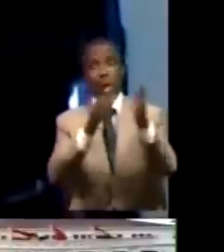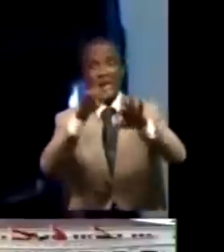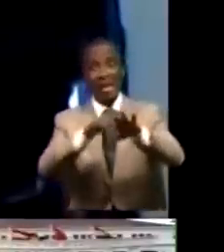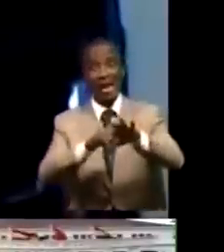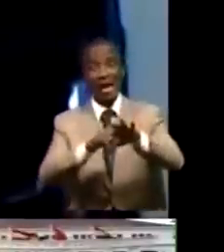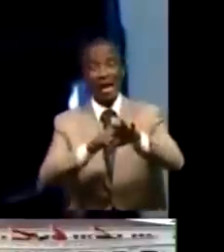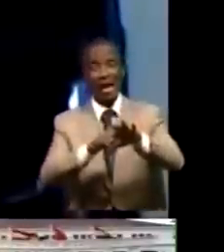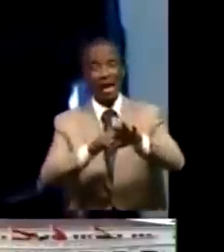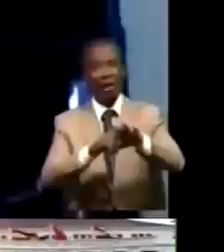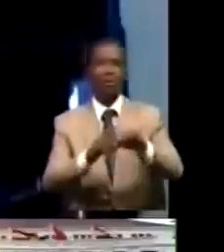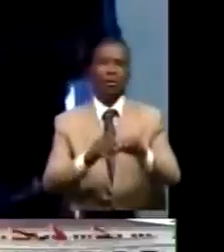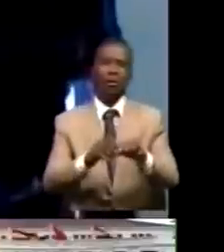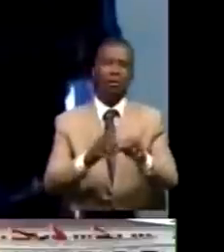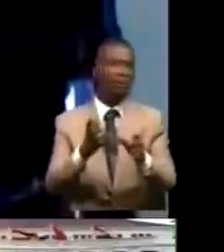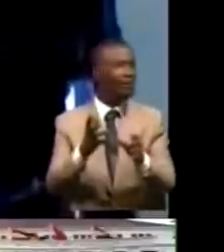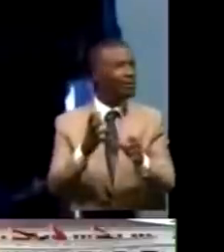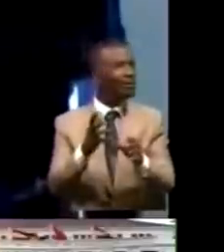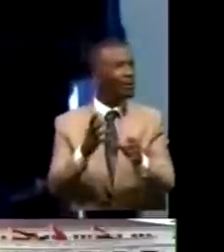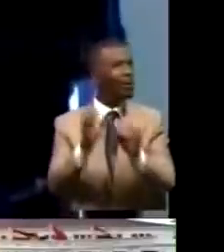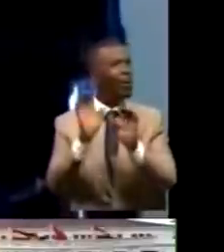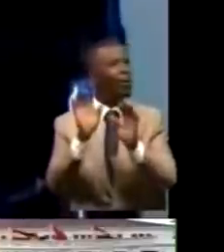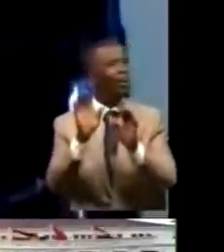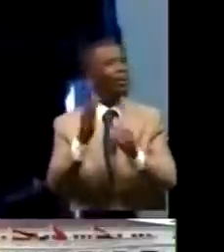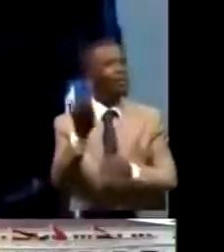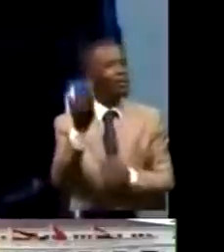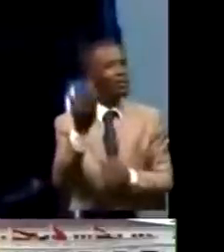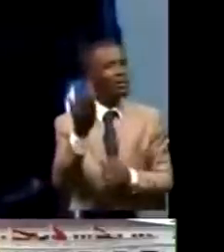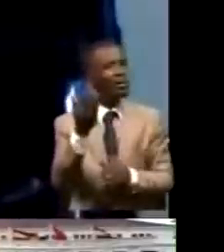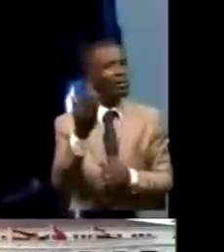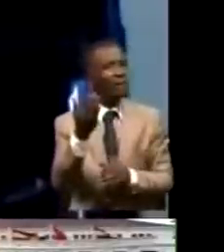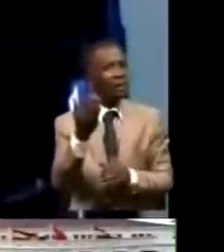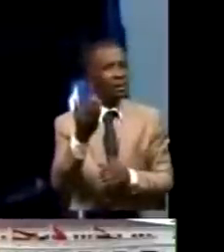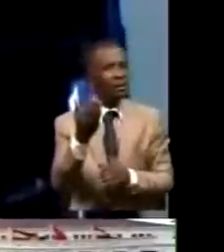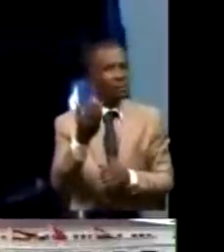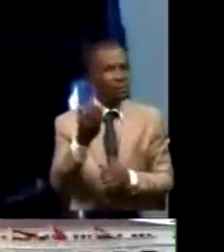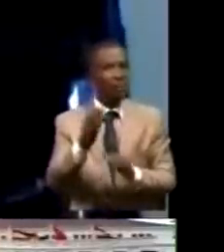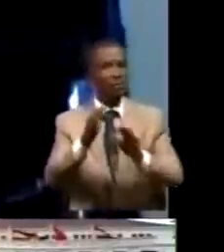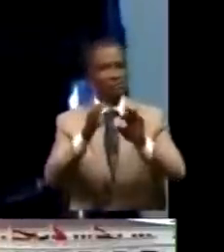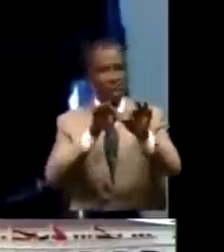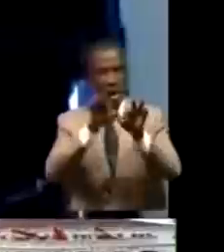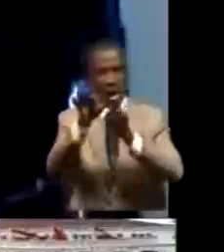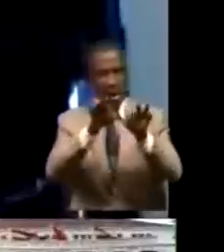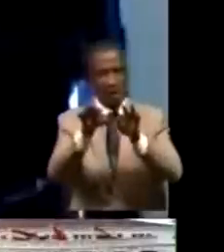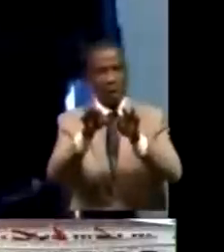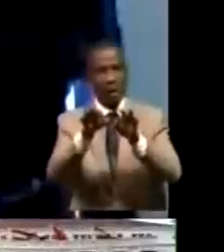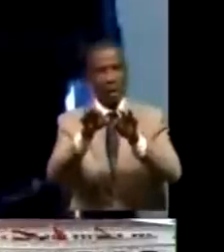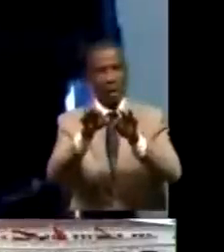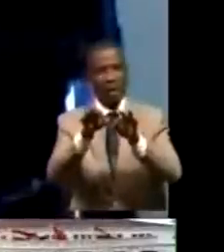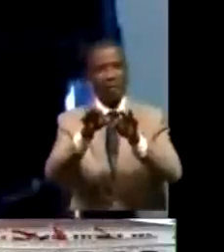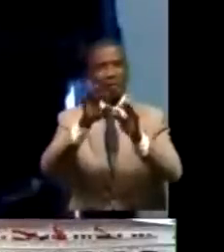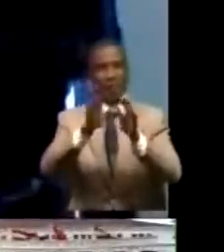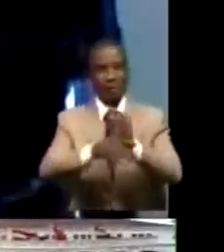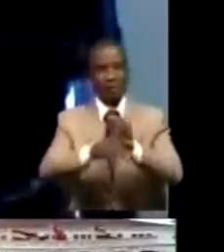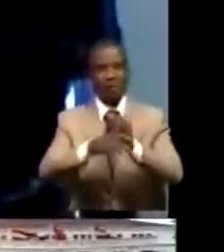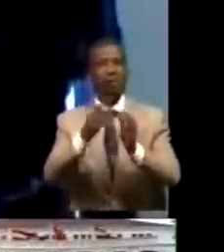You have a situation where Mr. Mettle-Nunoo. Yes, my lord. Yes, my lord. To help us to arrive at a decision that